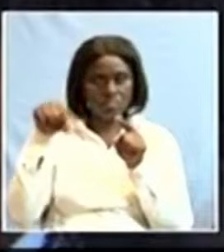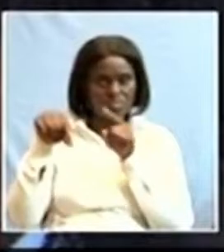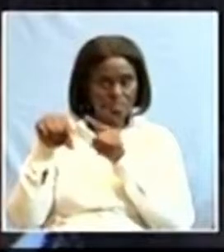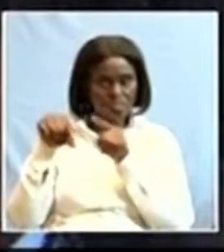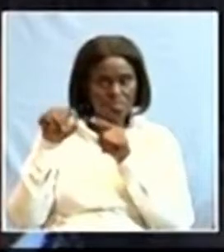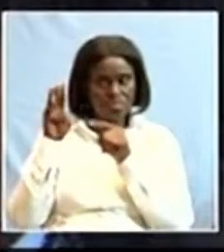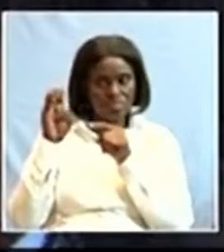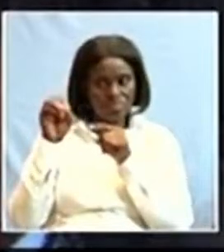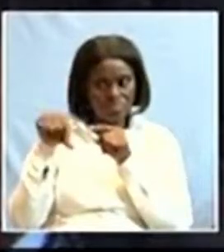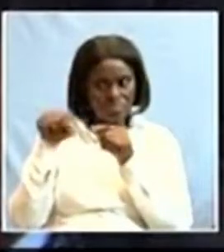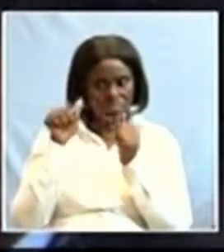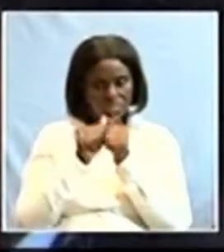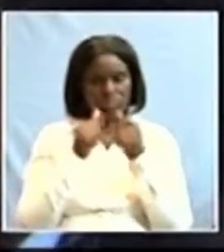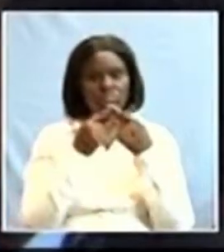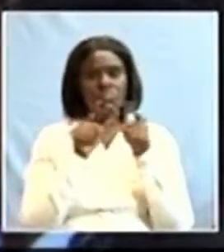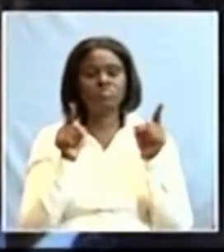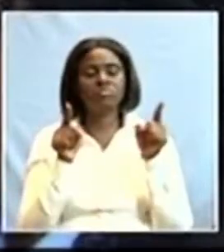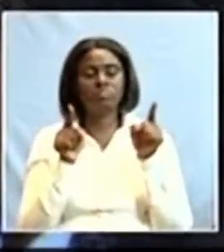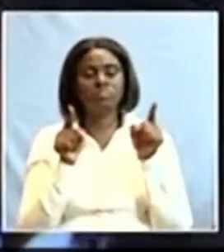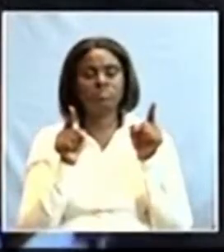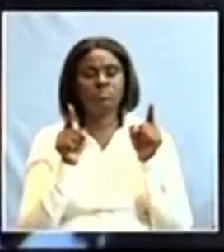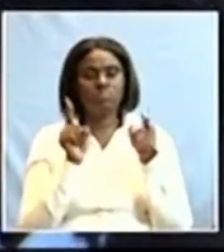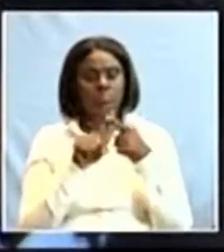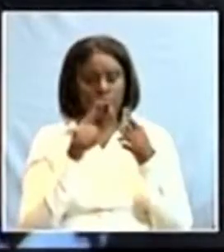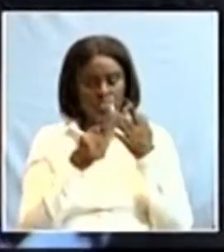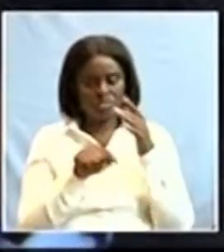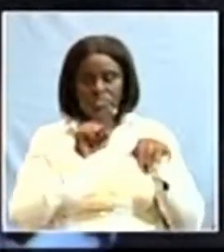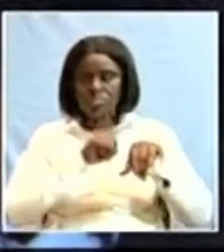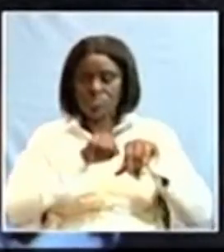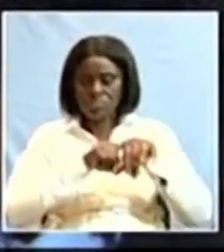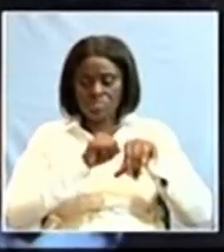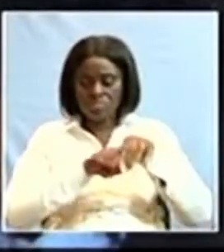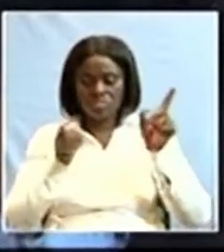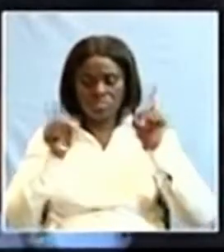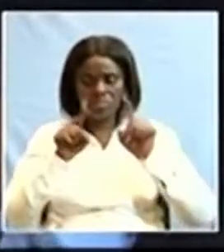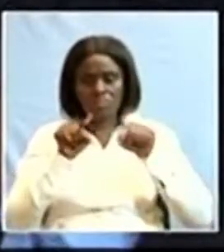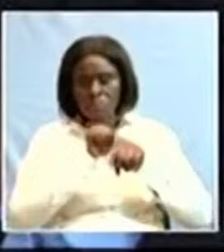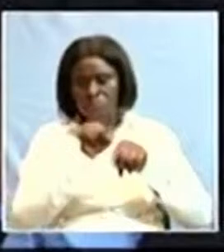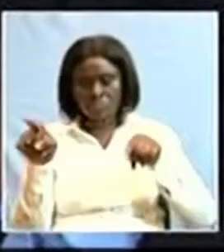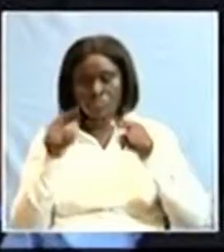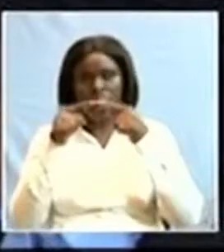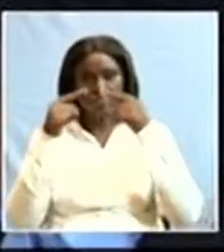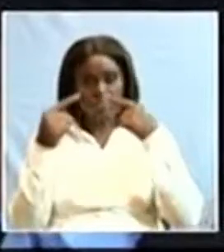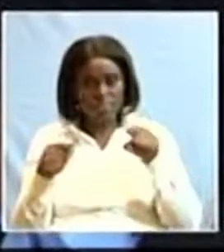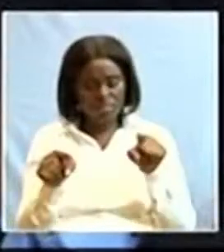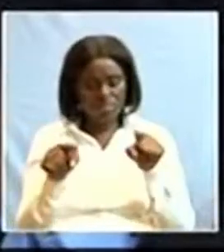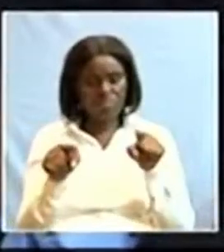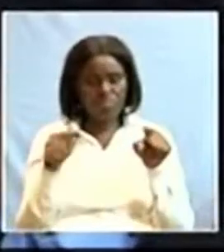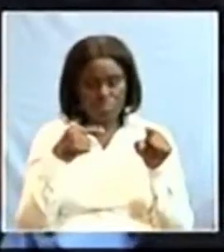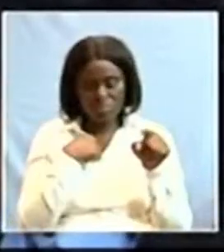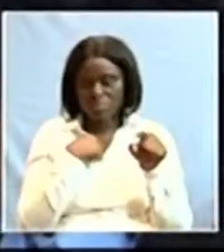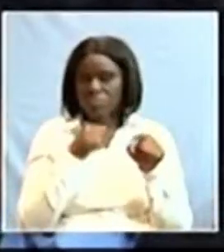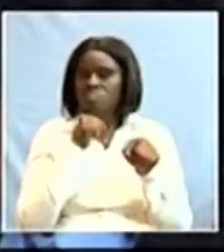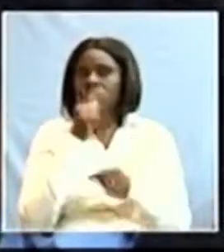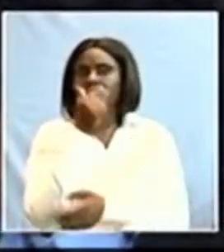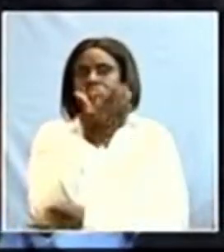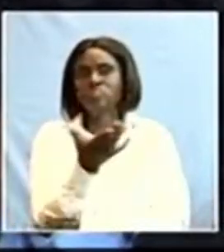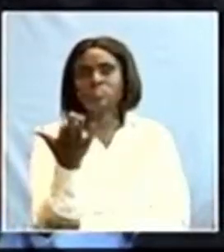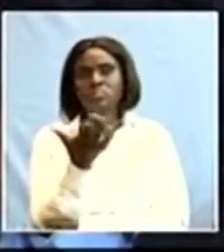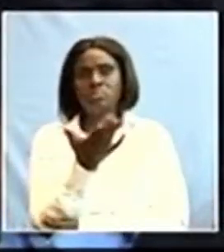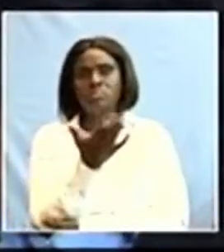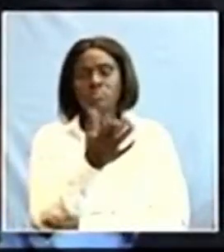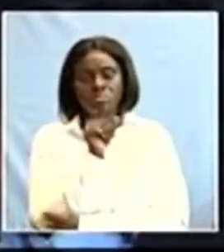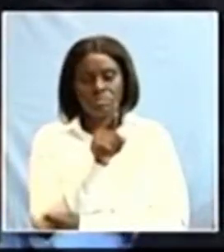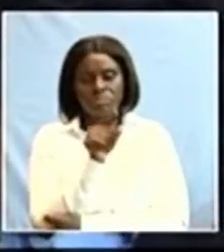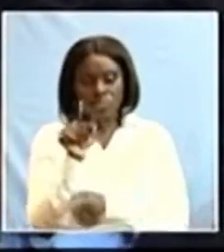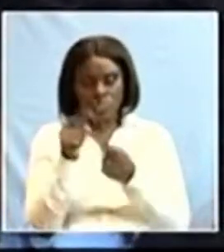the discrepancy. But at the time, like when it was held, I was not there, as it